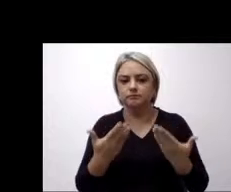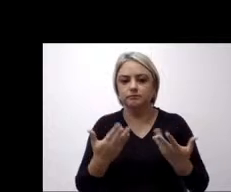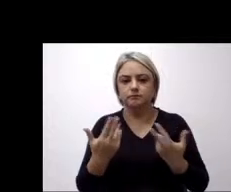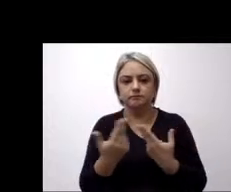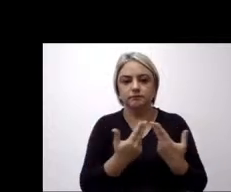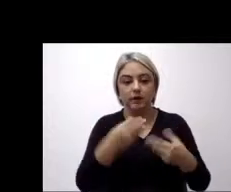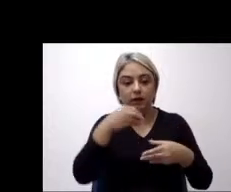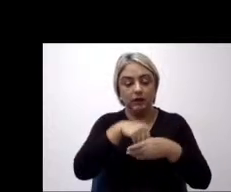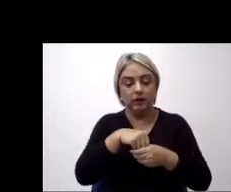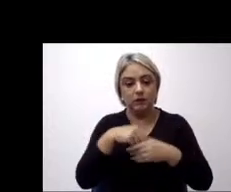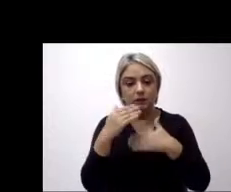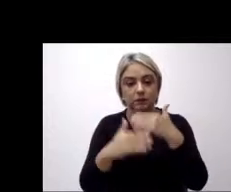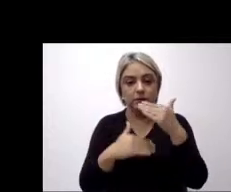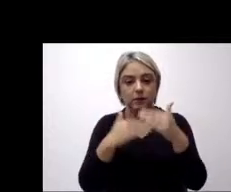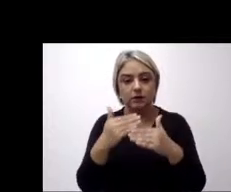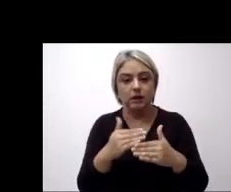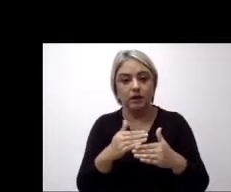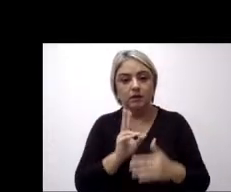unexpected effect.